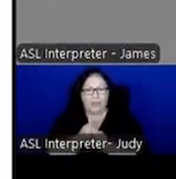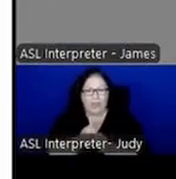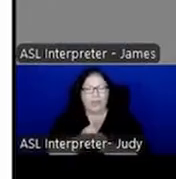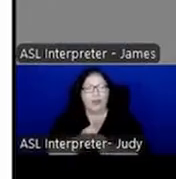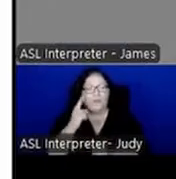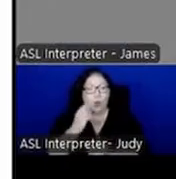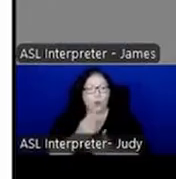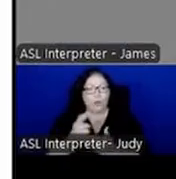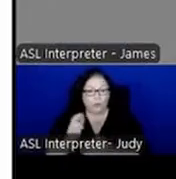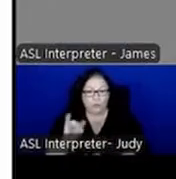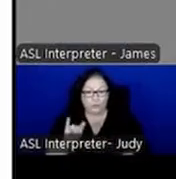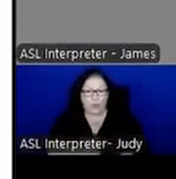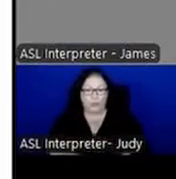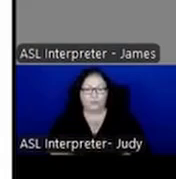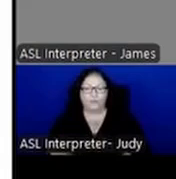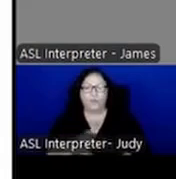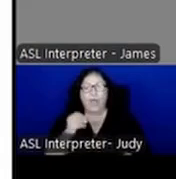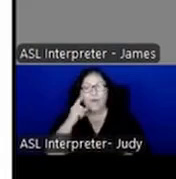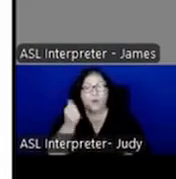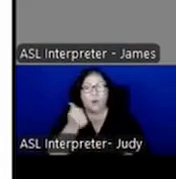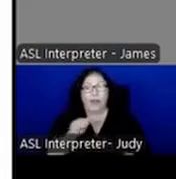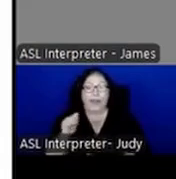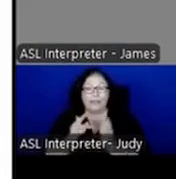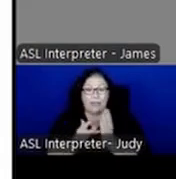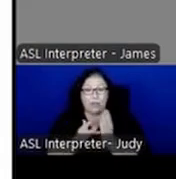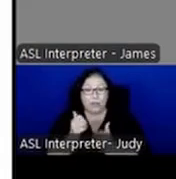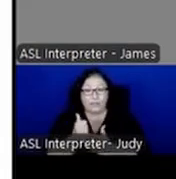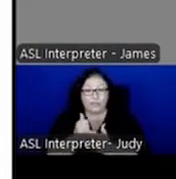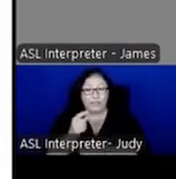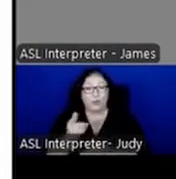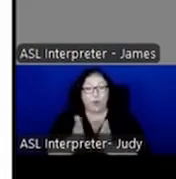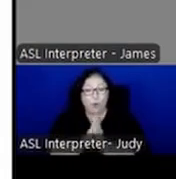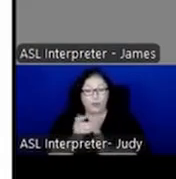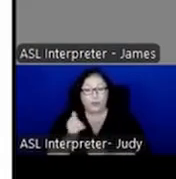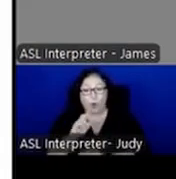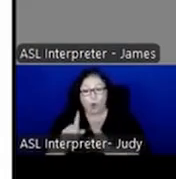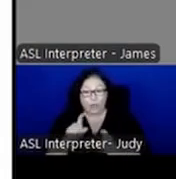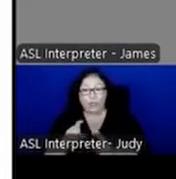assistance requests or questions, you can please email us at